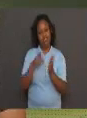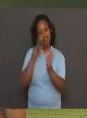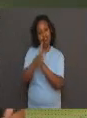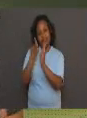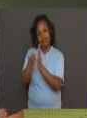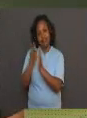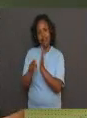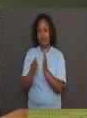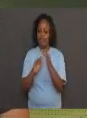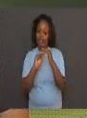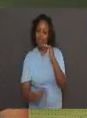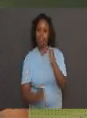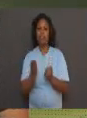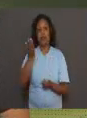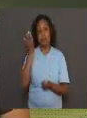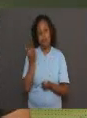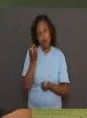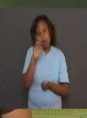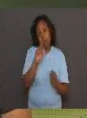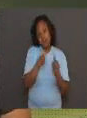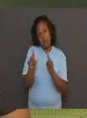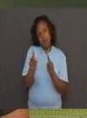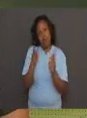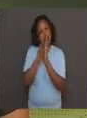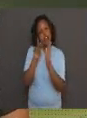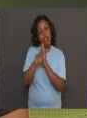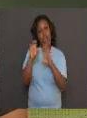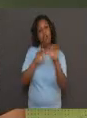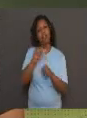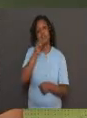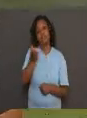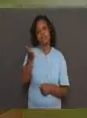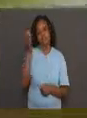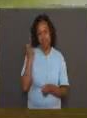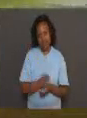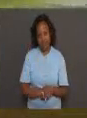could have been less severe or avoided altogether.